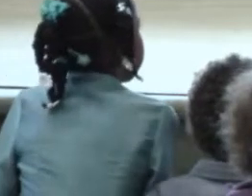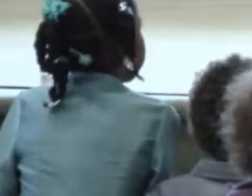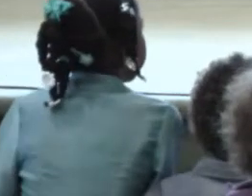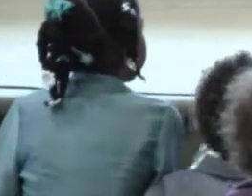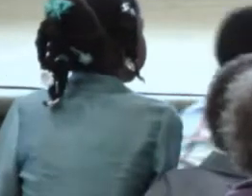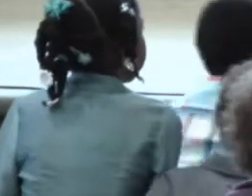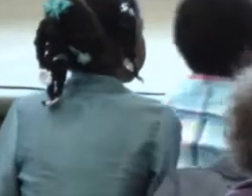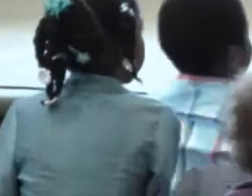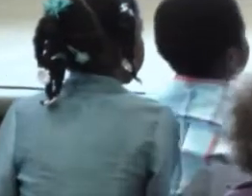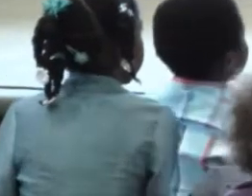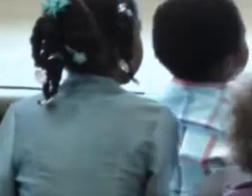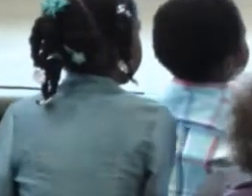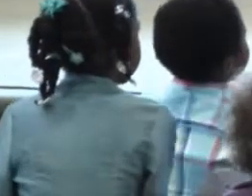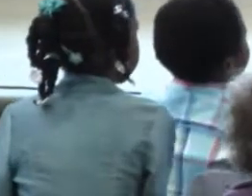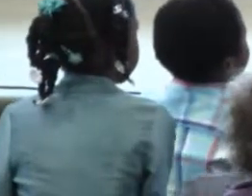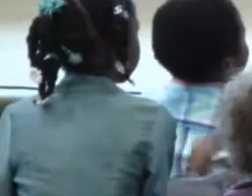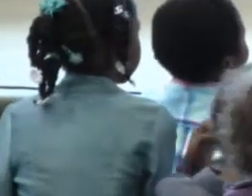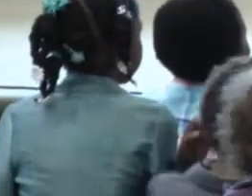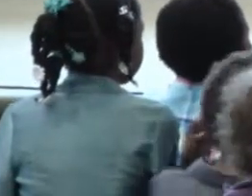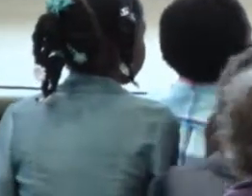dinner.